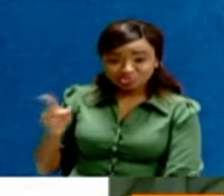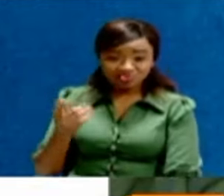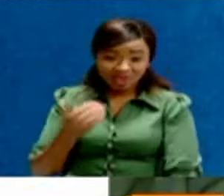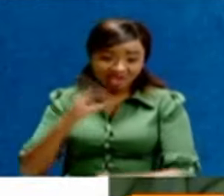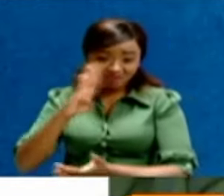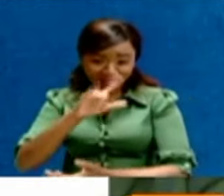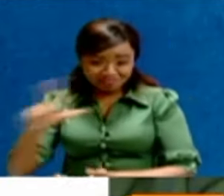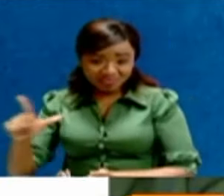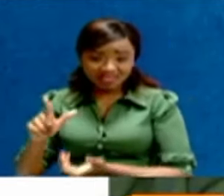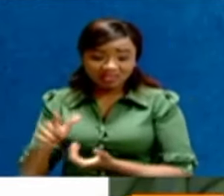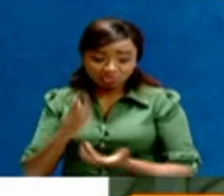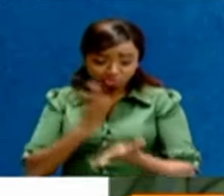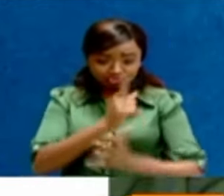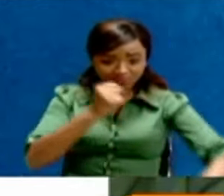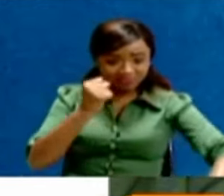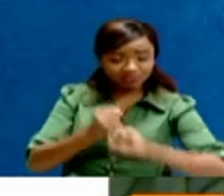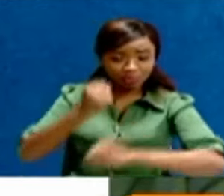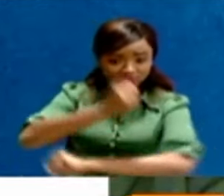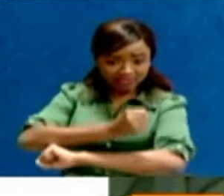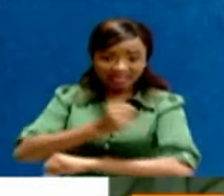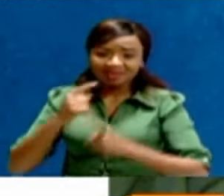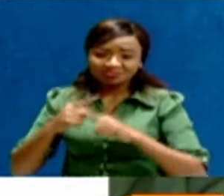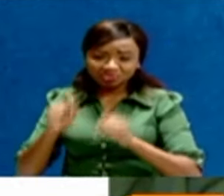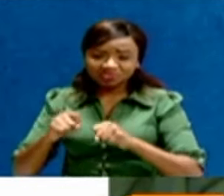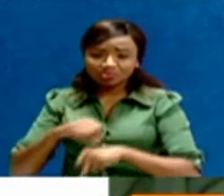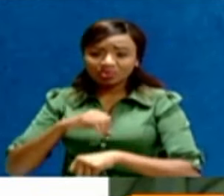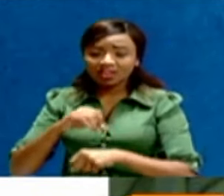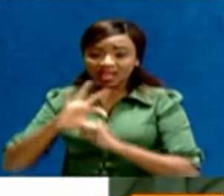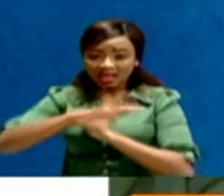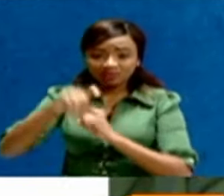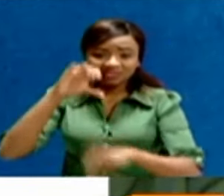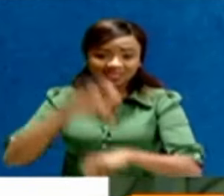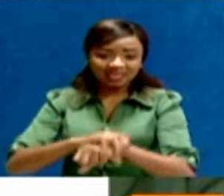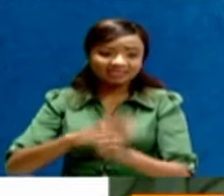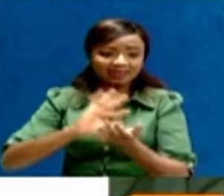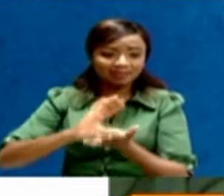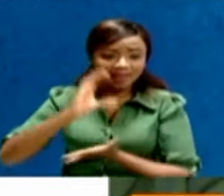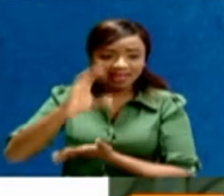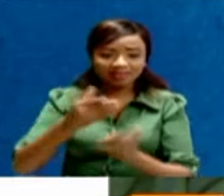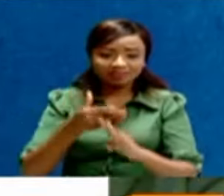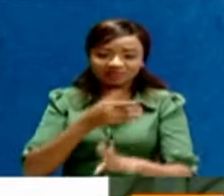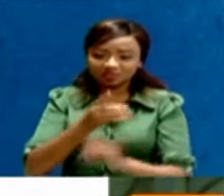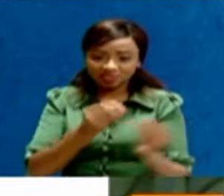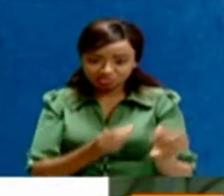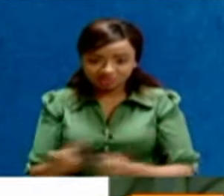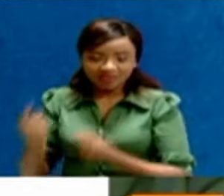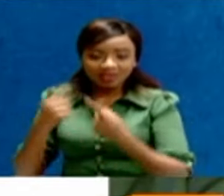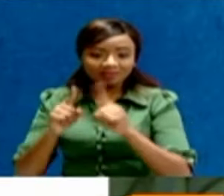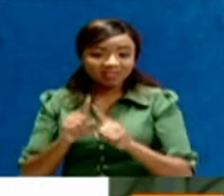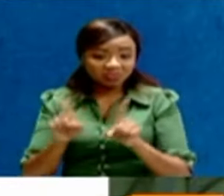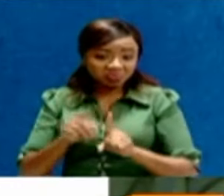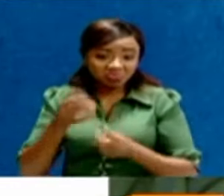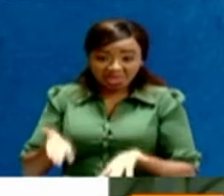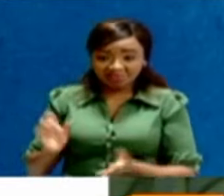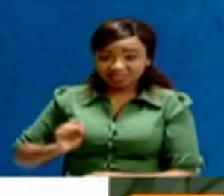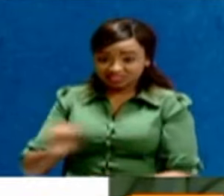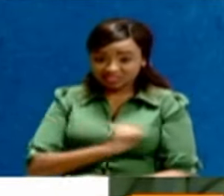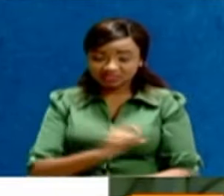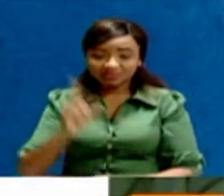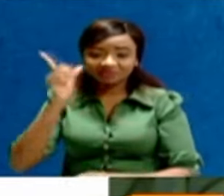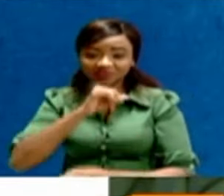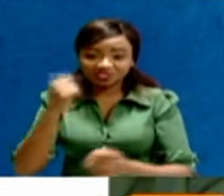he sponsored that would have guaranteed that at least counties get cash before the stalemate is resolved. It's in the Senate, having been finalized by the